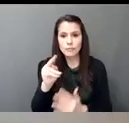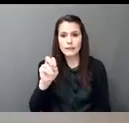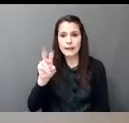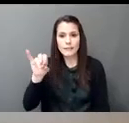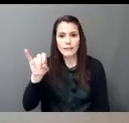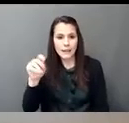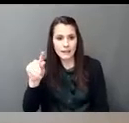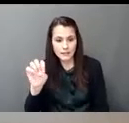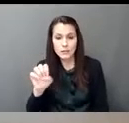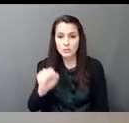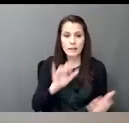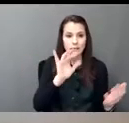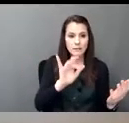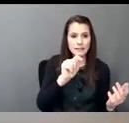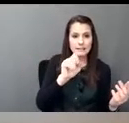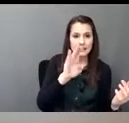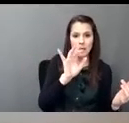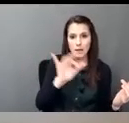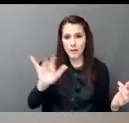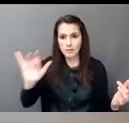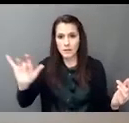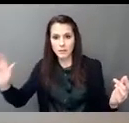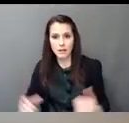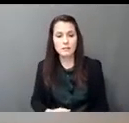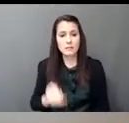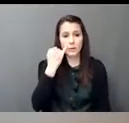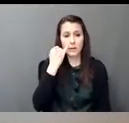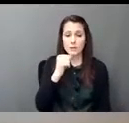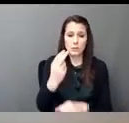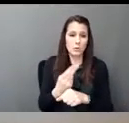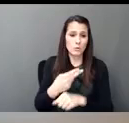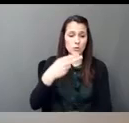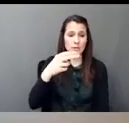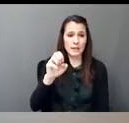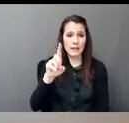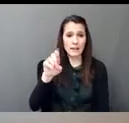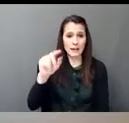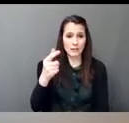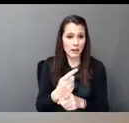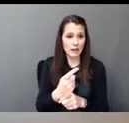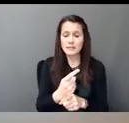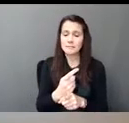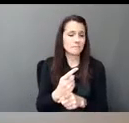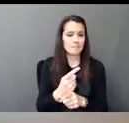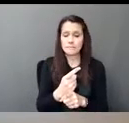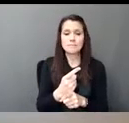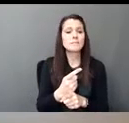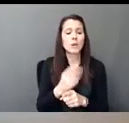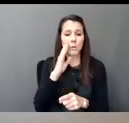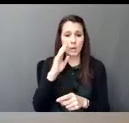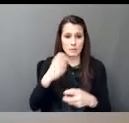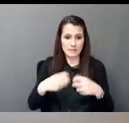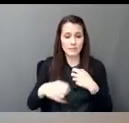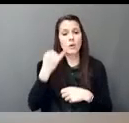headings. So if you don't use the headings appropriately in your Word document, then it makes it very difficult for somebody that is using a